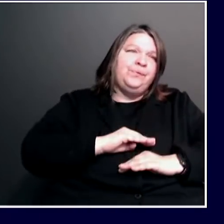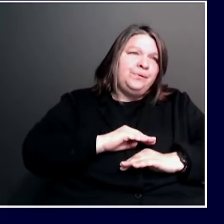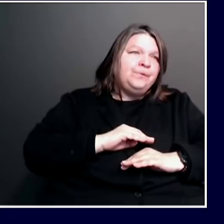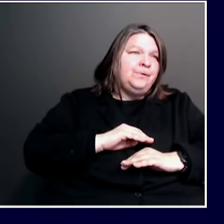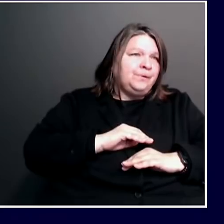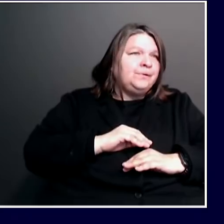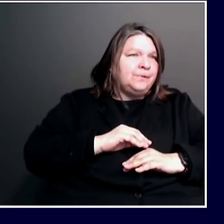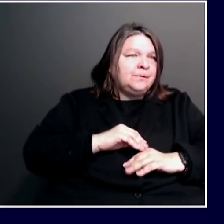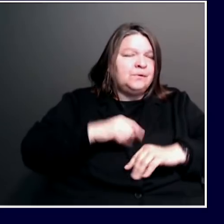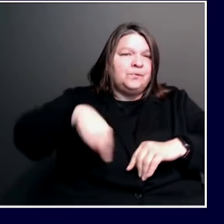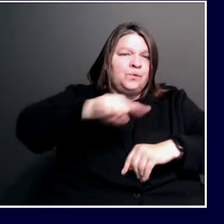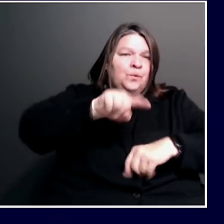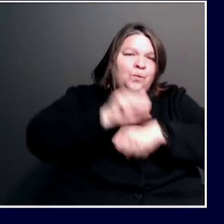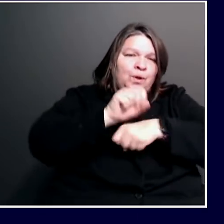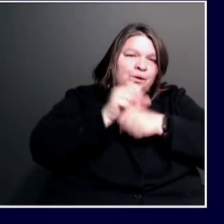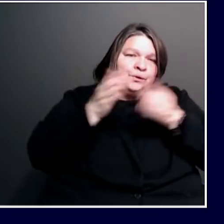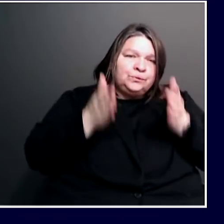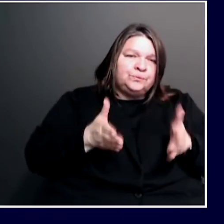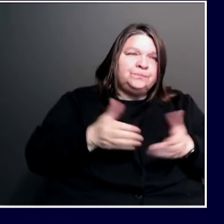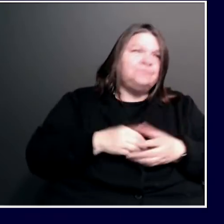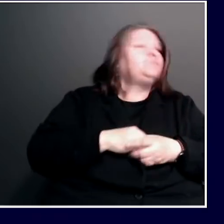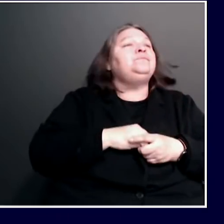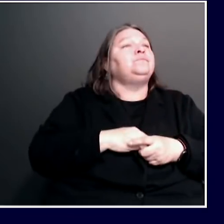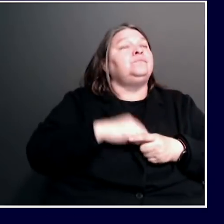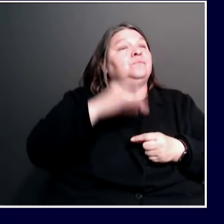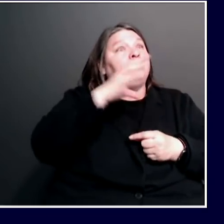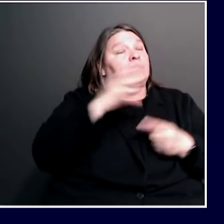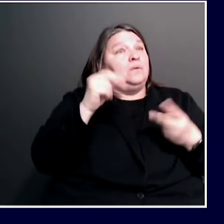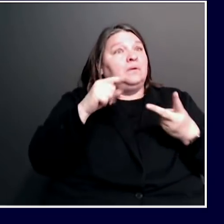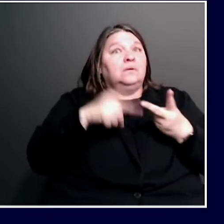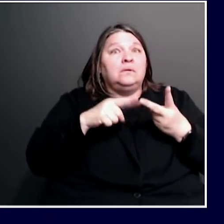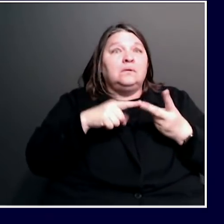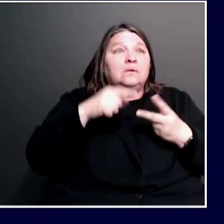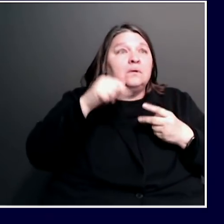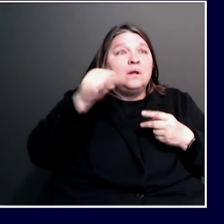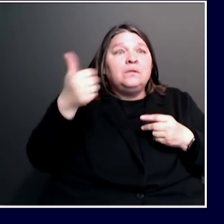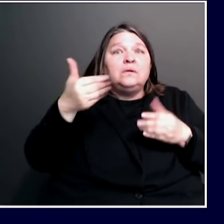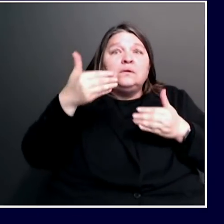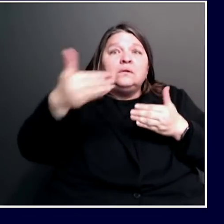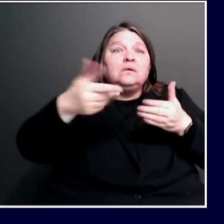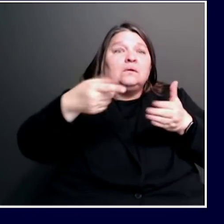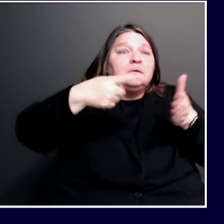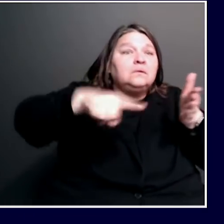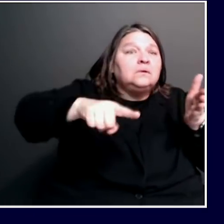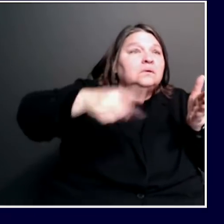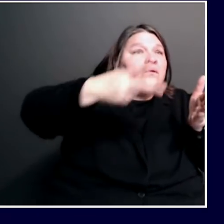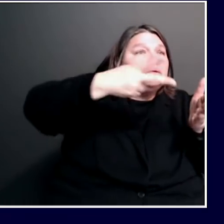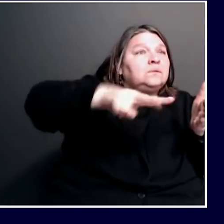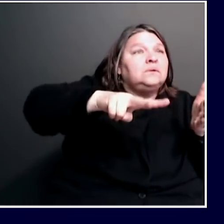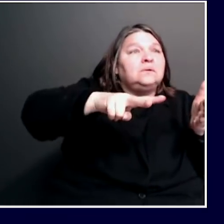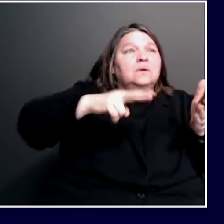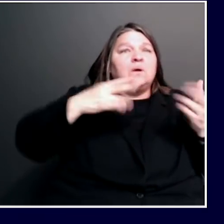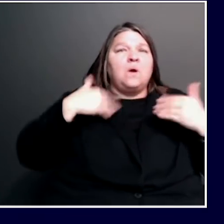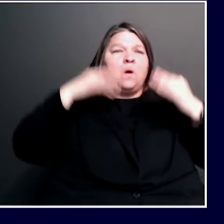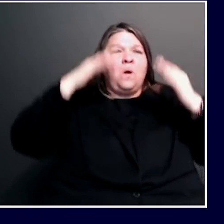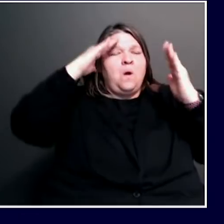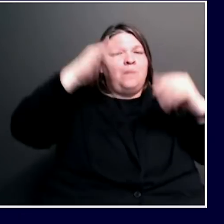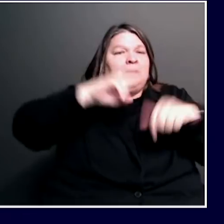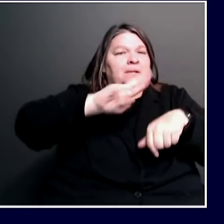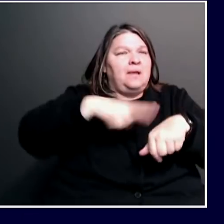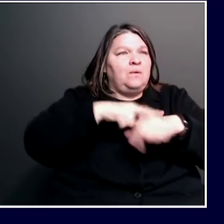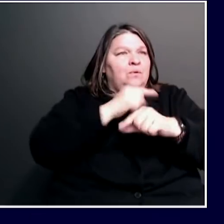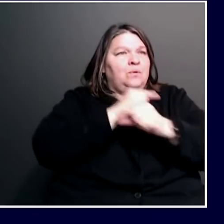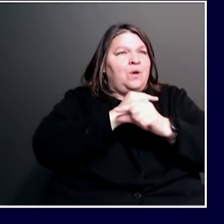at what will happen in the coming weeks. Our plan is to keep the Maine National Guard through the end of February, but then we will reassess